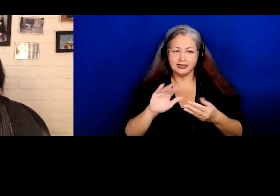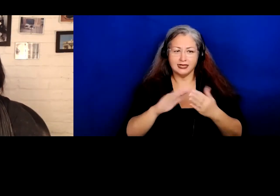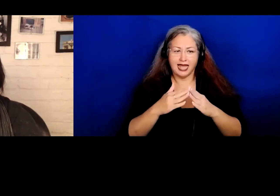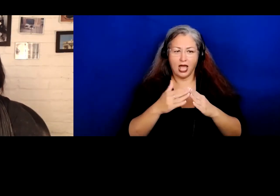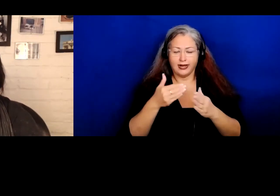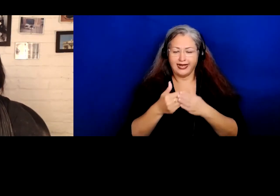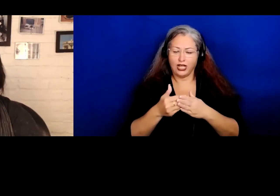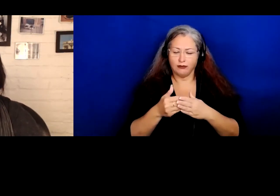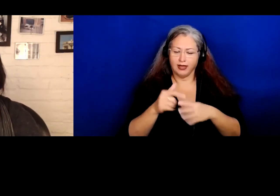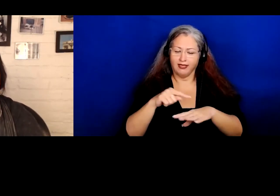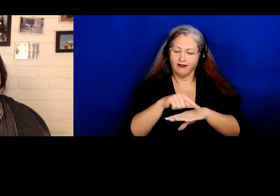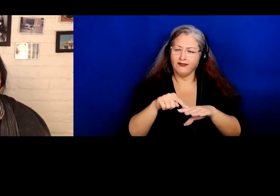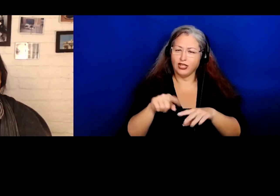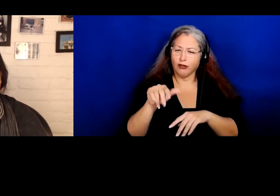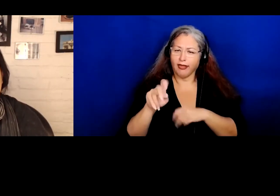Finger Lakes.